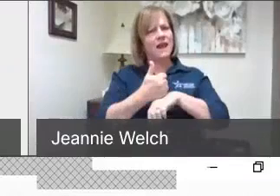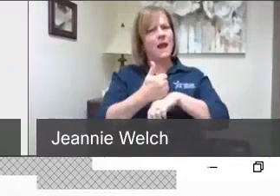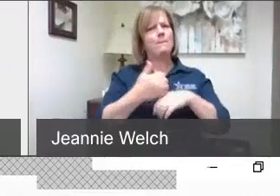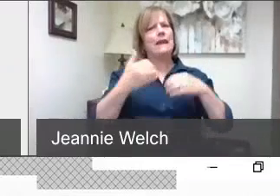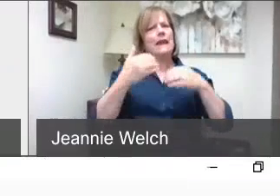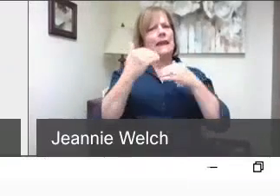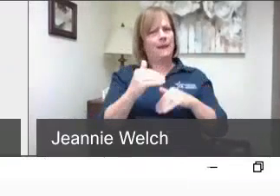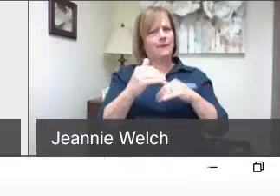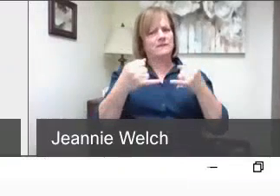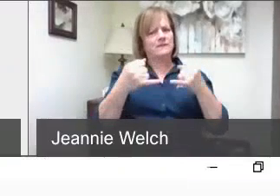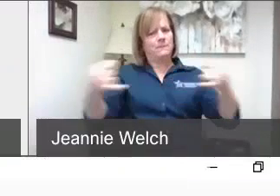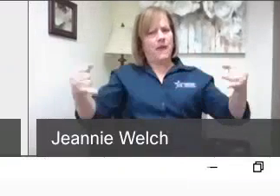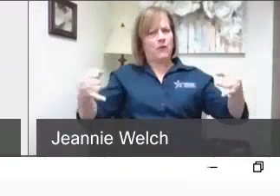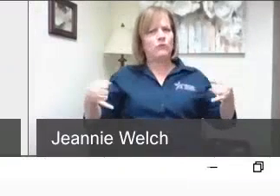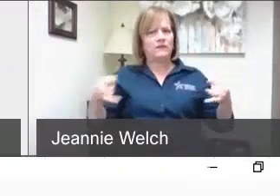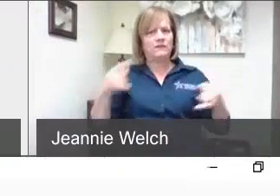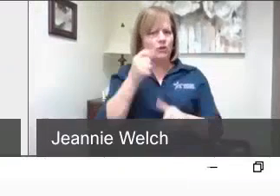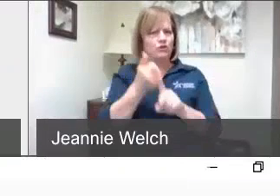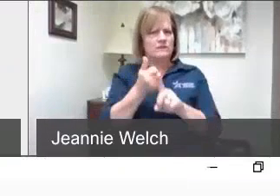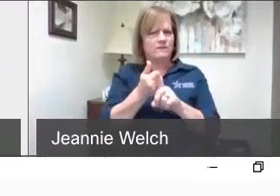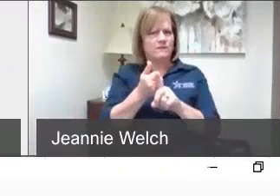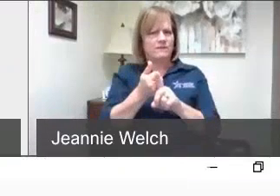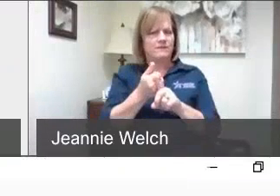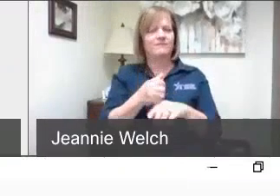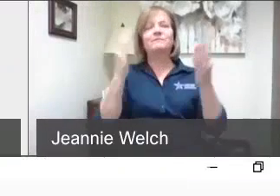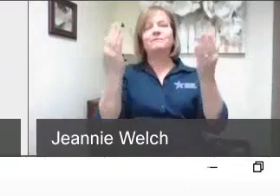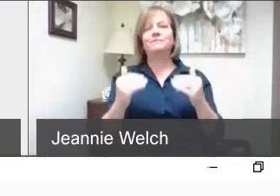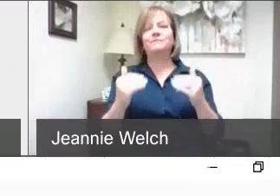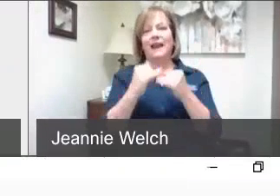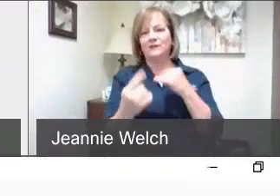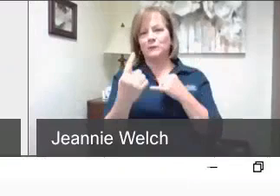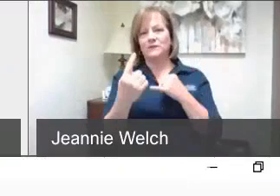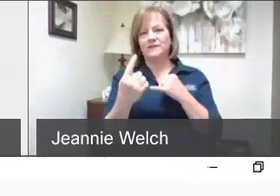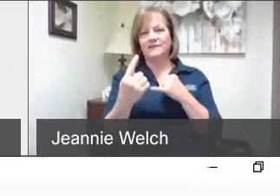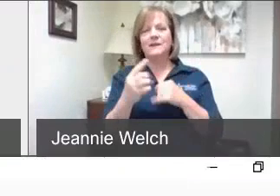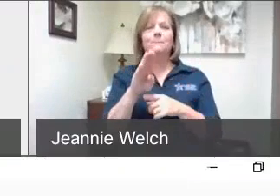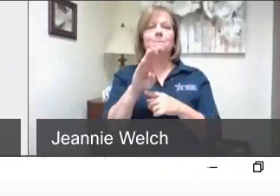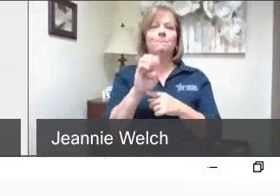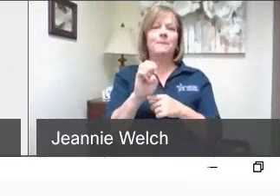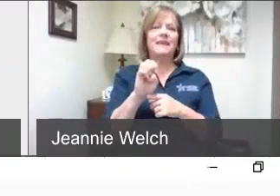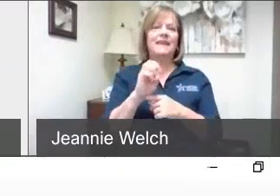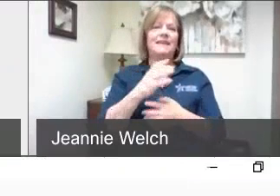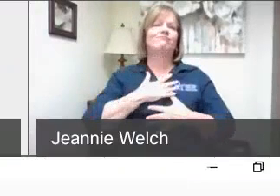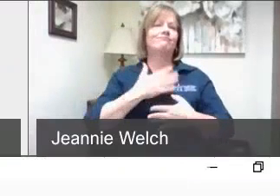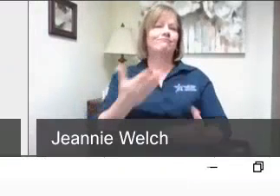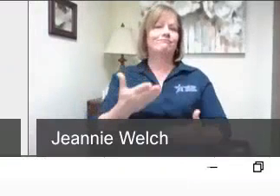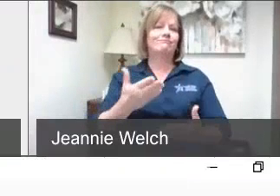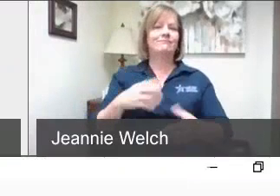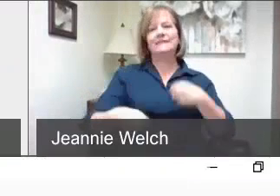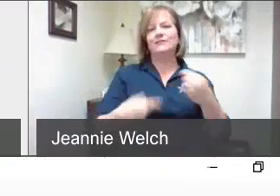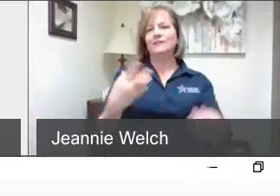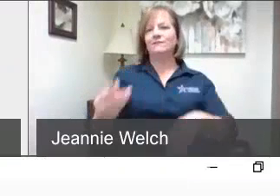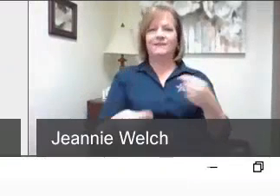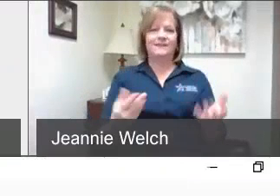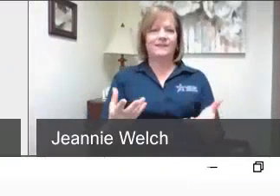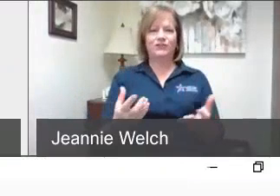setting them. And lastly, just being generous. It's the holiday season. A lot of times we're